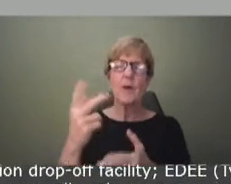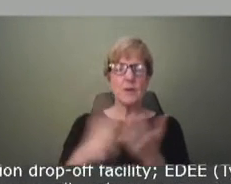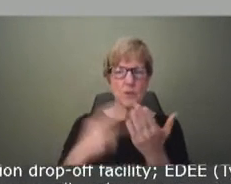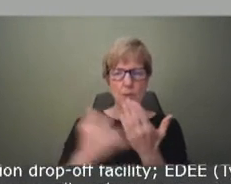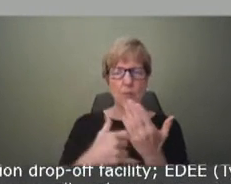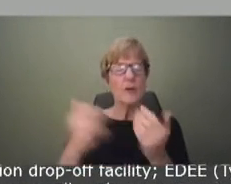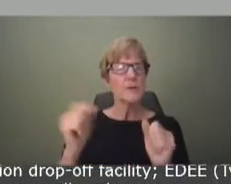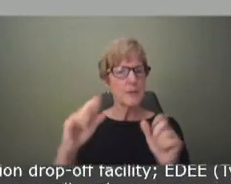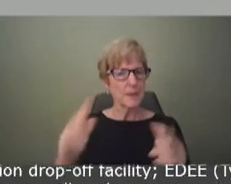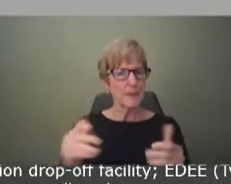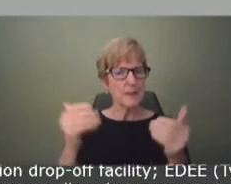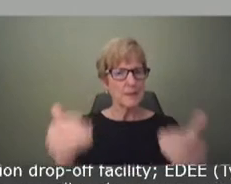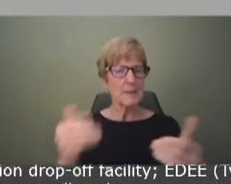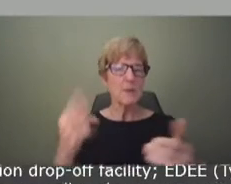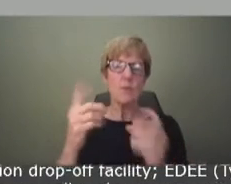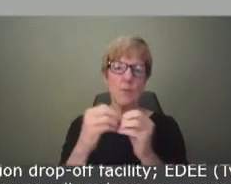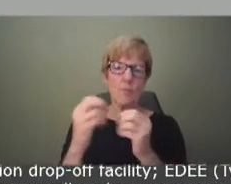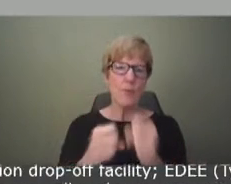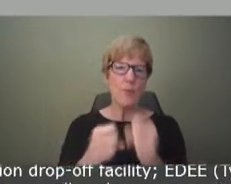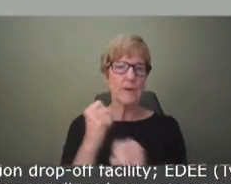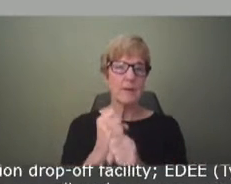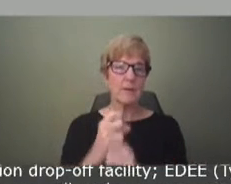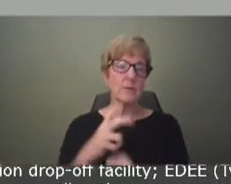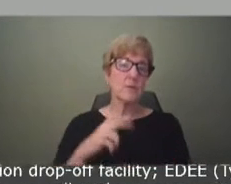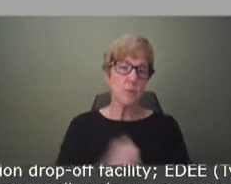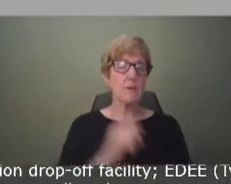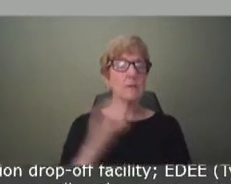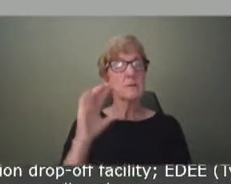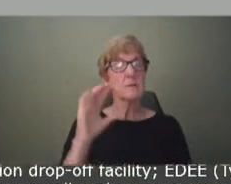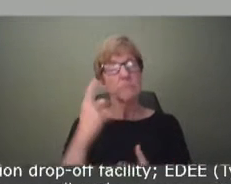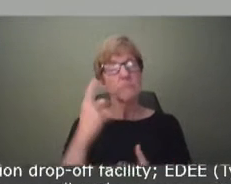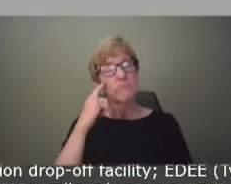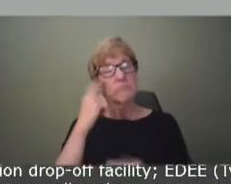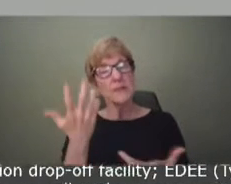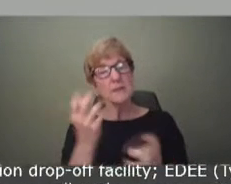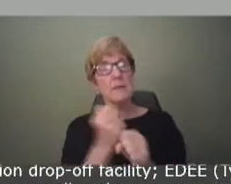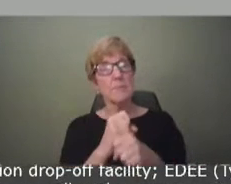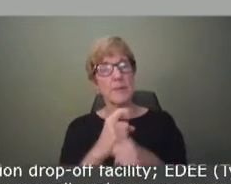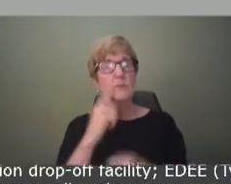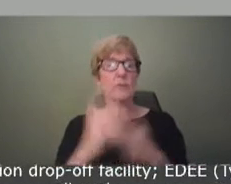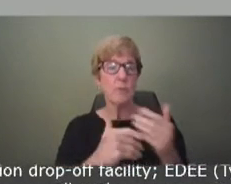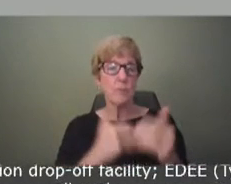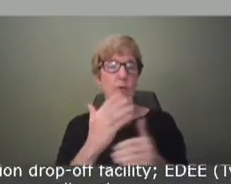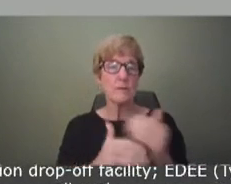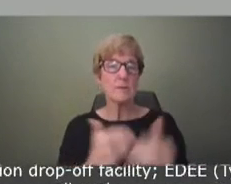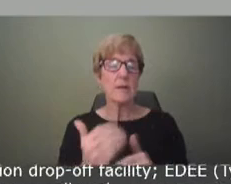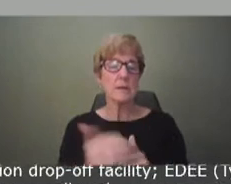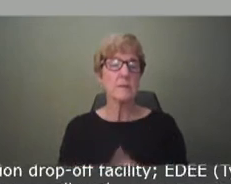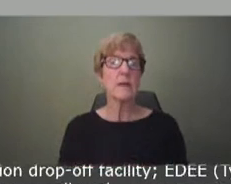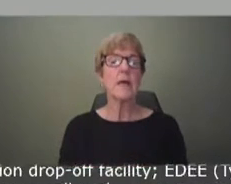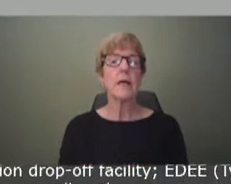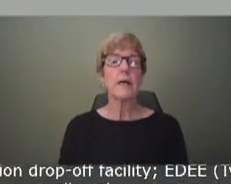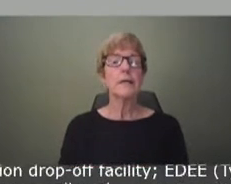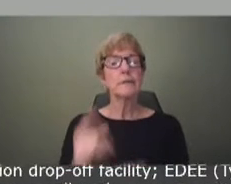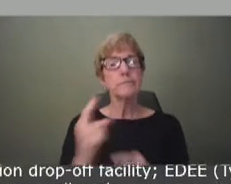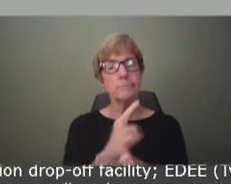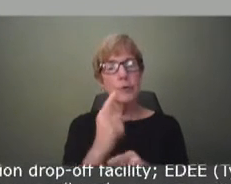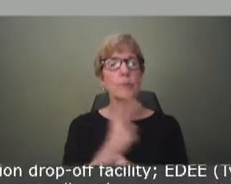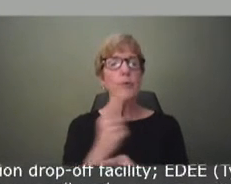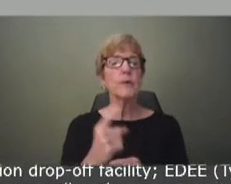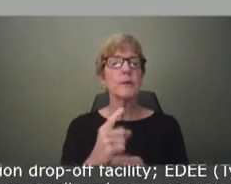so an additional year uh to us seems to make some sense just to make sure that that process can be worked through accordingly uh and they can get the the